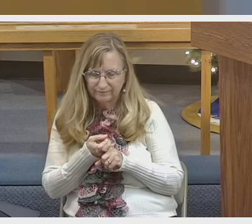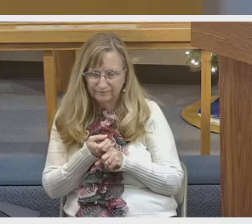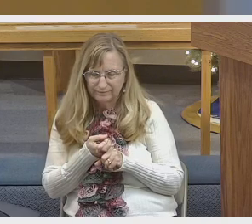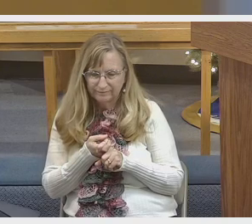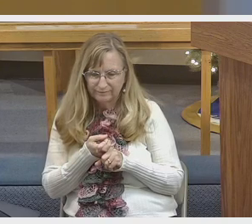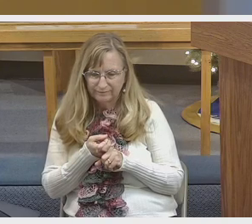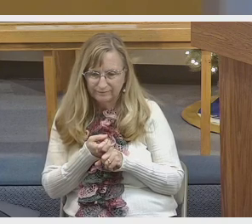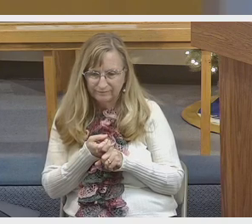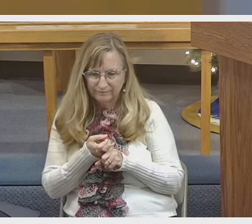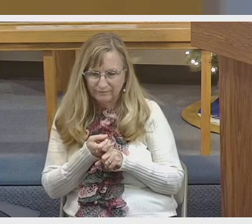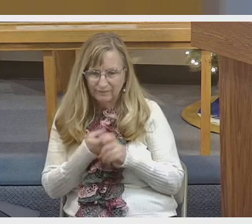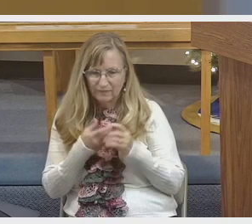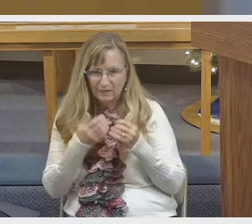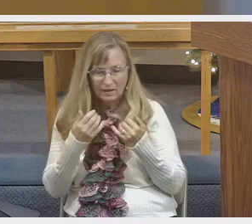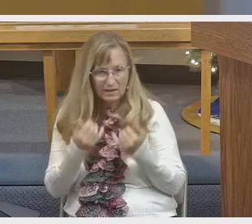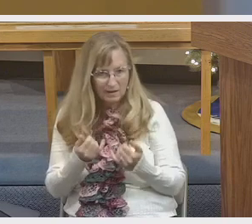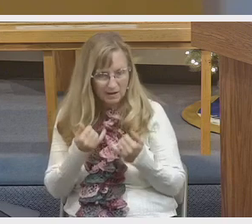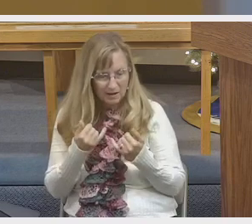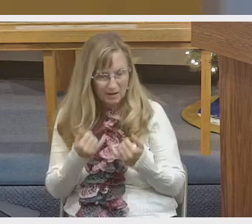Now hear the word Jesus.